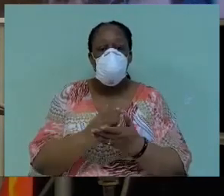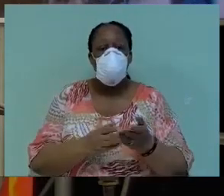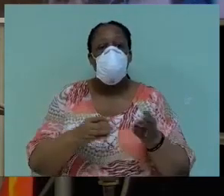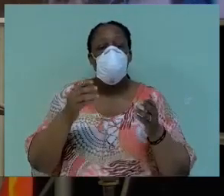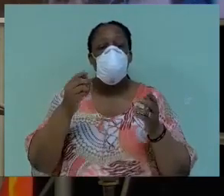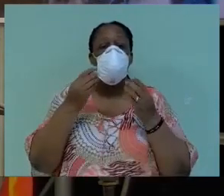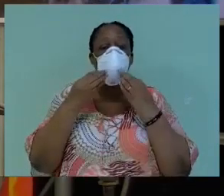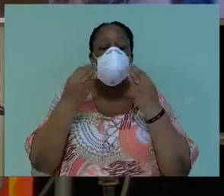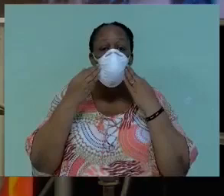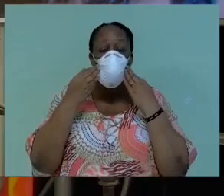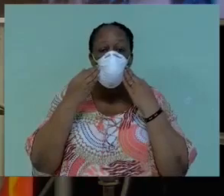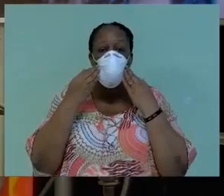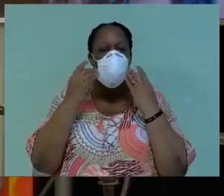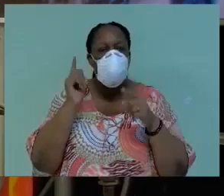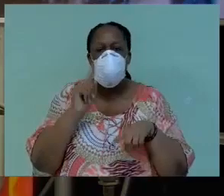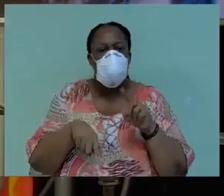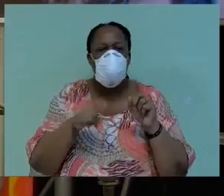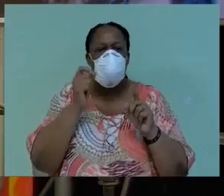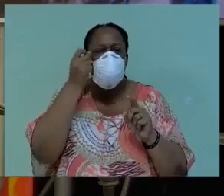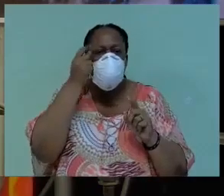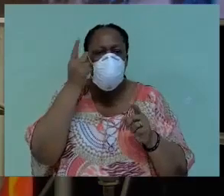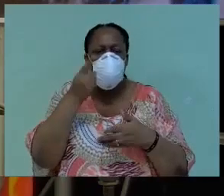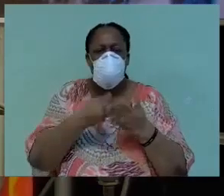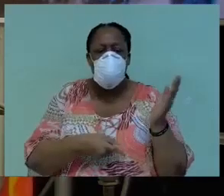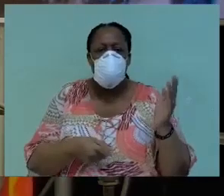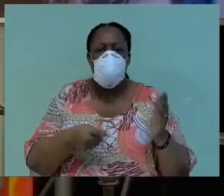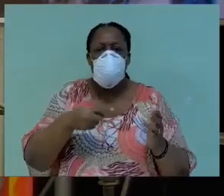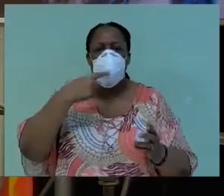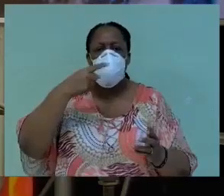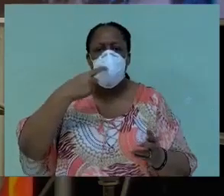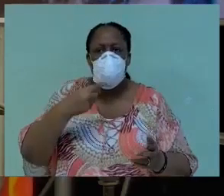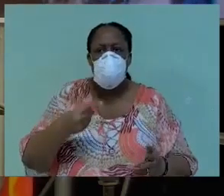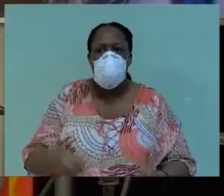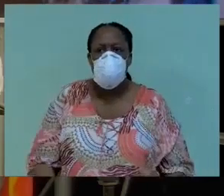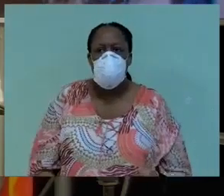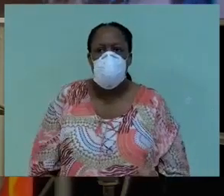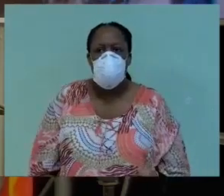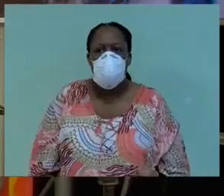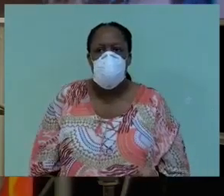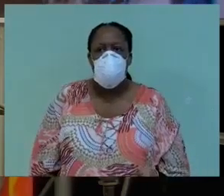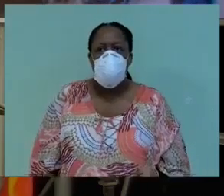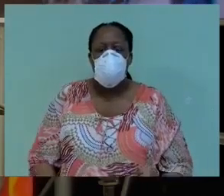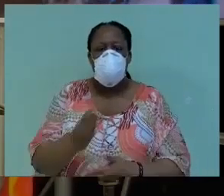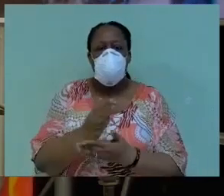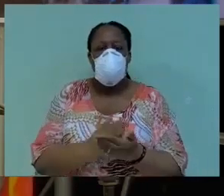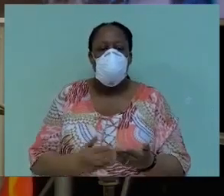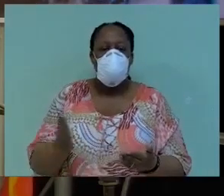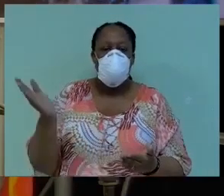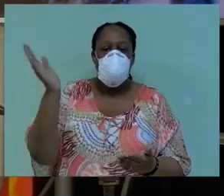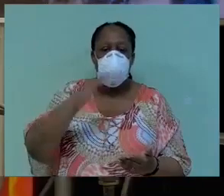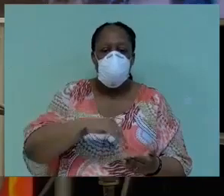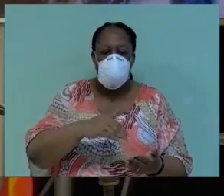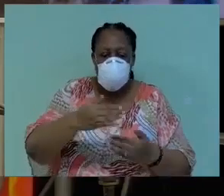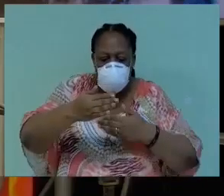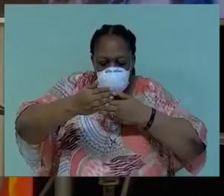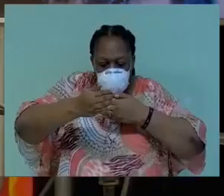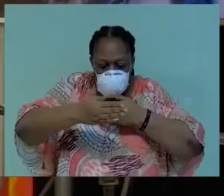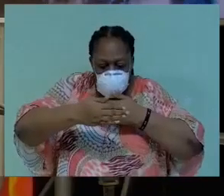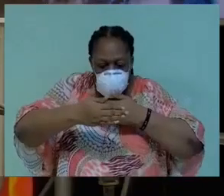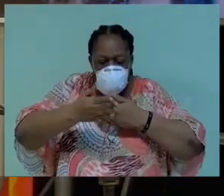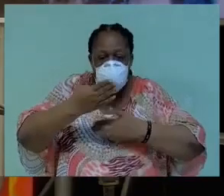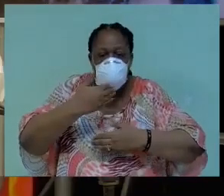voice is muffled. And so some persons now unconsciously tend to come closer because they have on the mask. And so